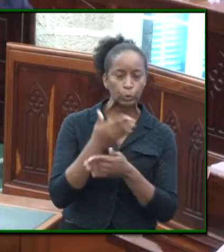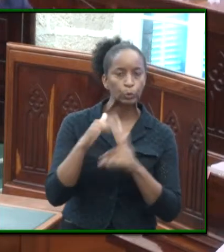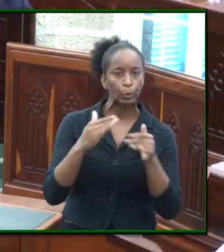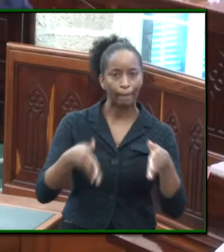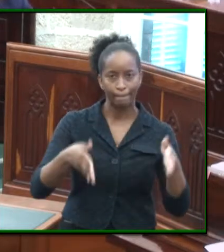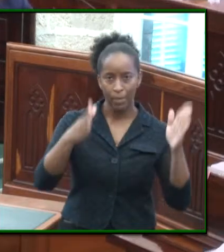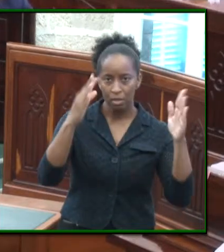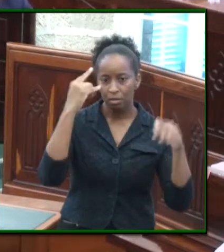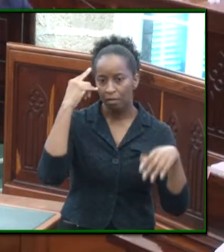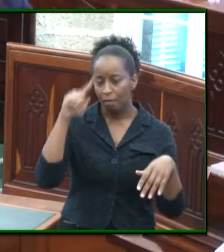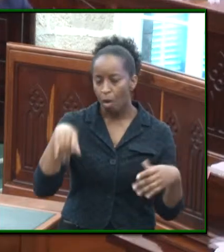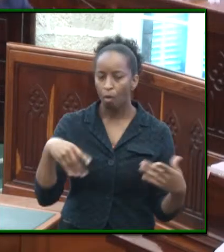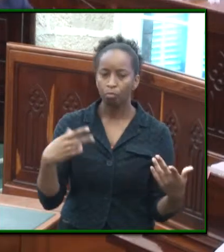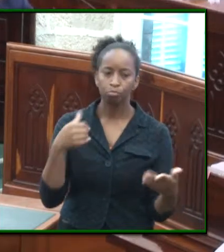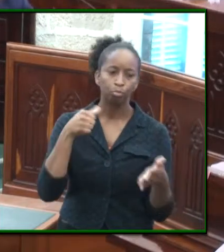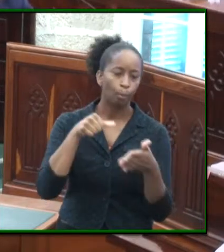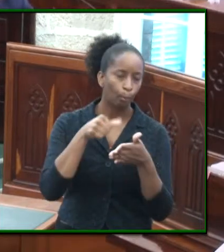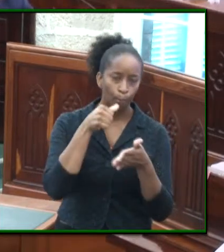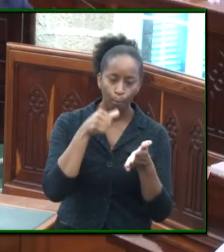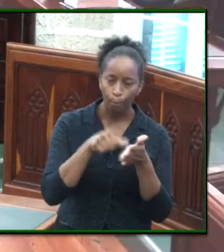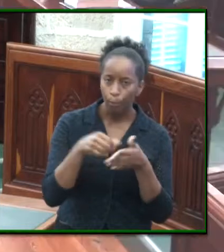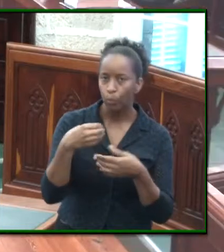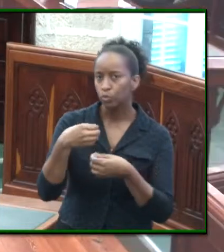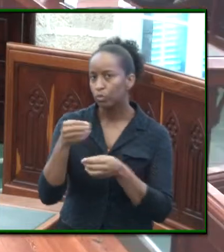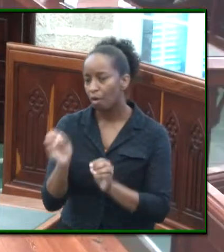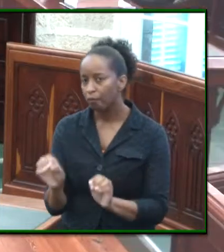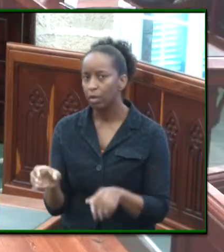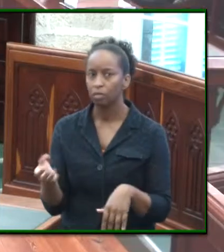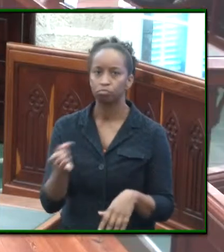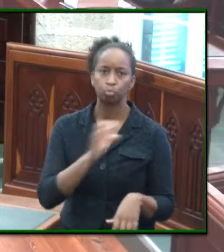Thank you, Chair. Thank you.